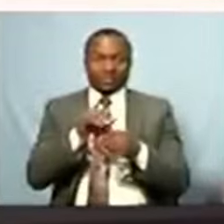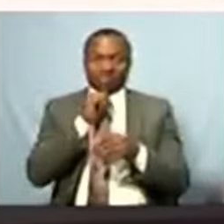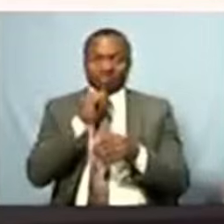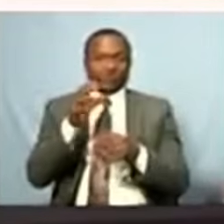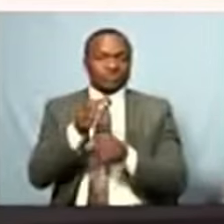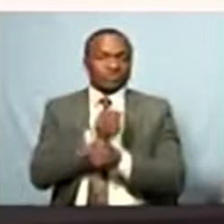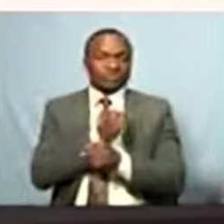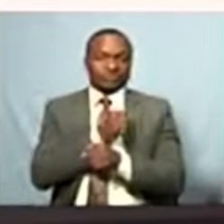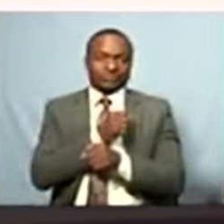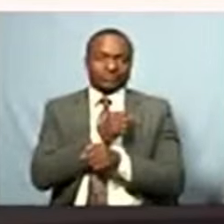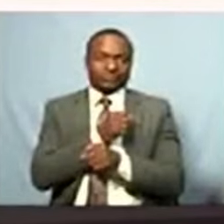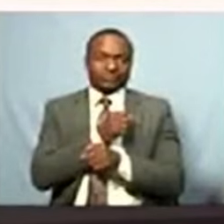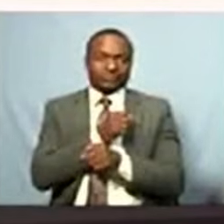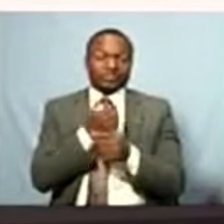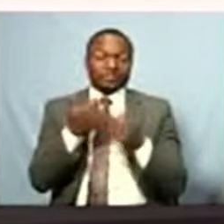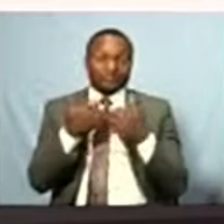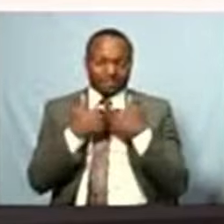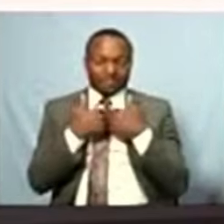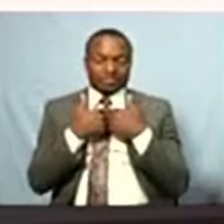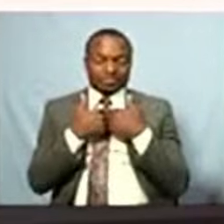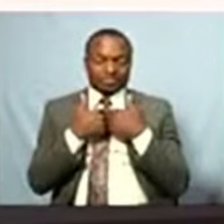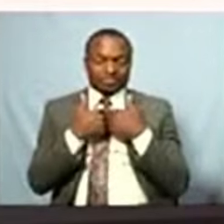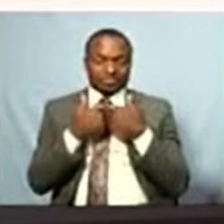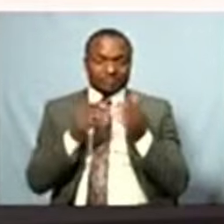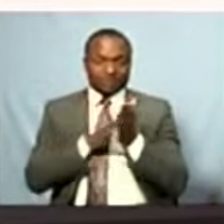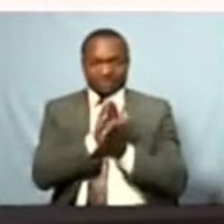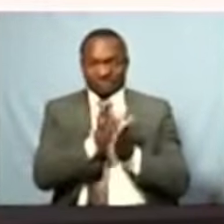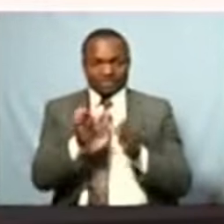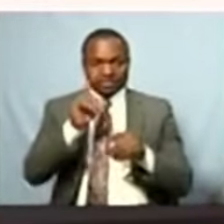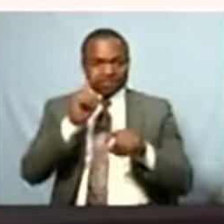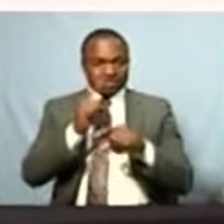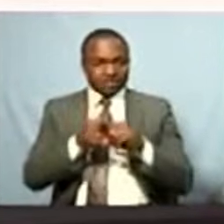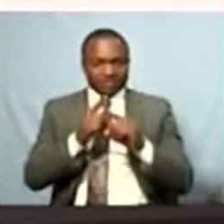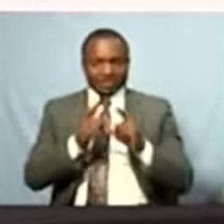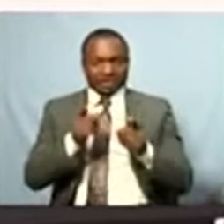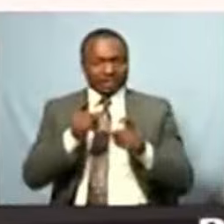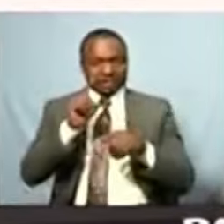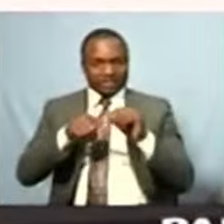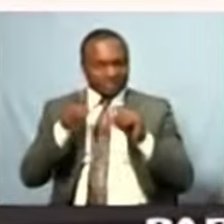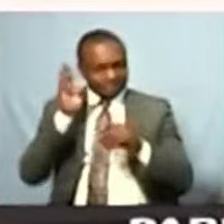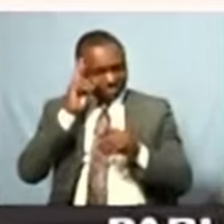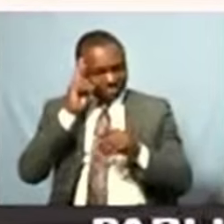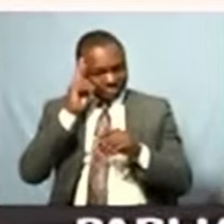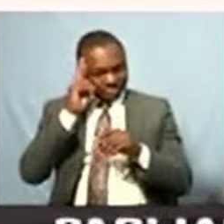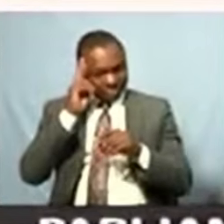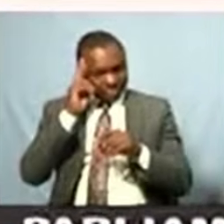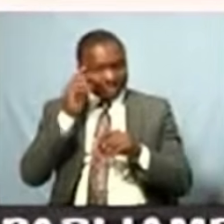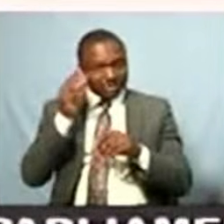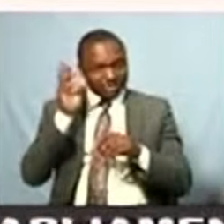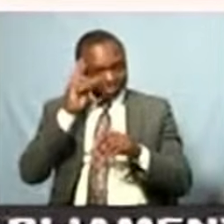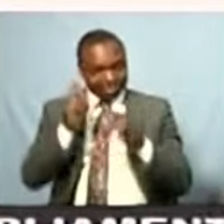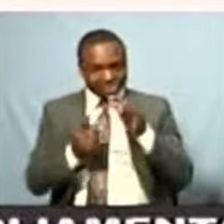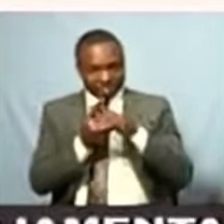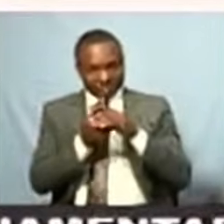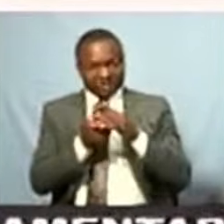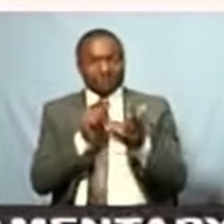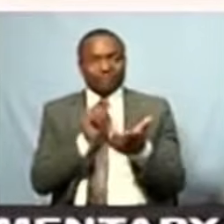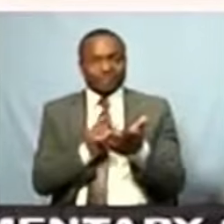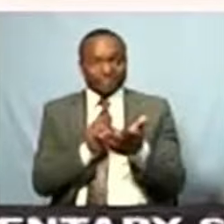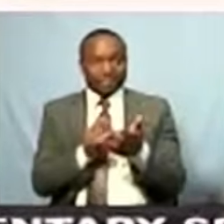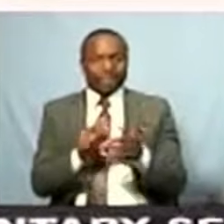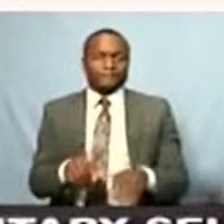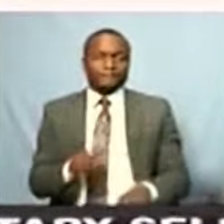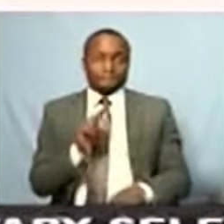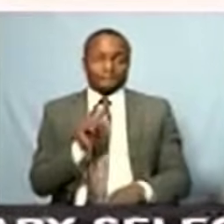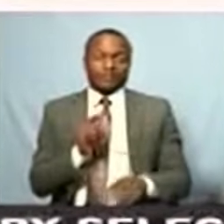winner. They have a diversion somehow, but I can't recall that diversion. I remember it intrigued my mind to say, okay, yeah, in